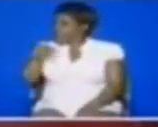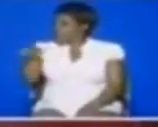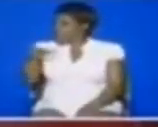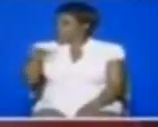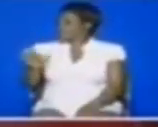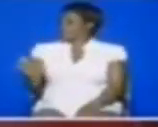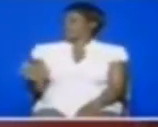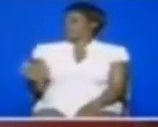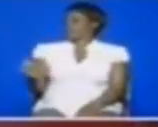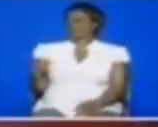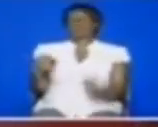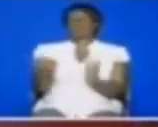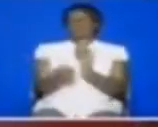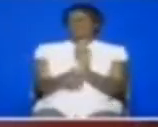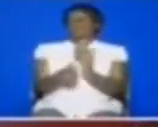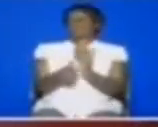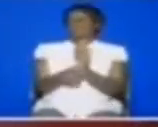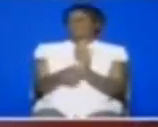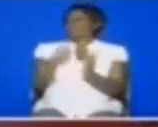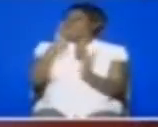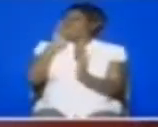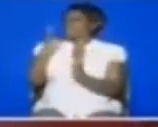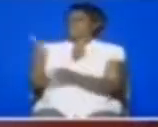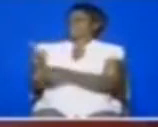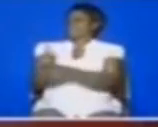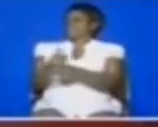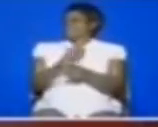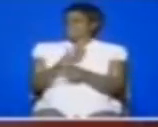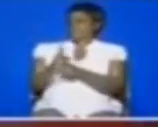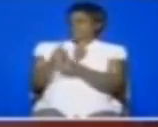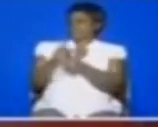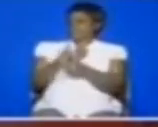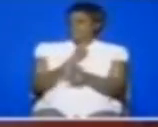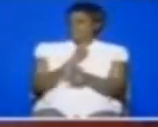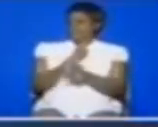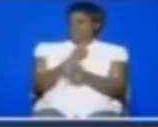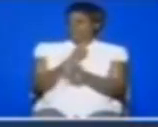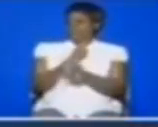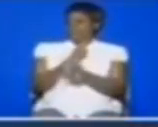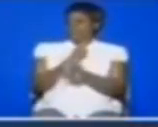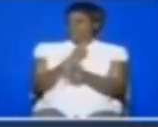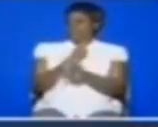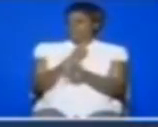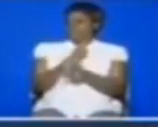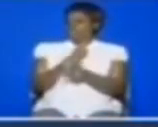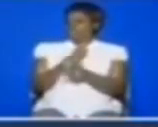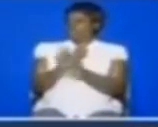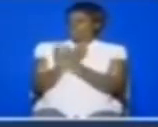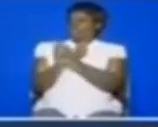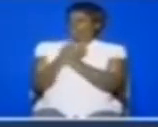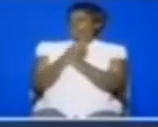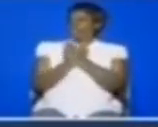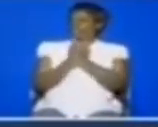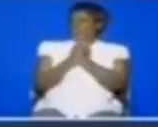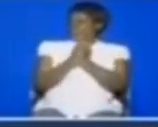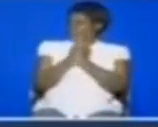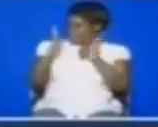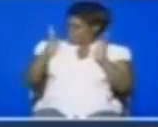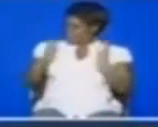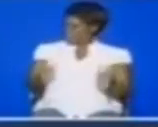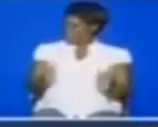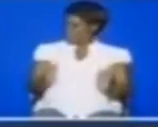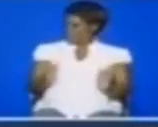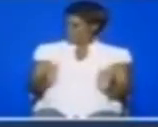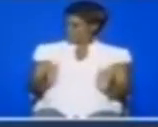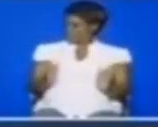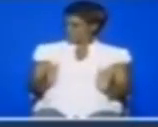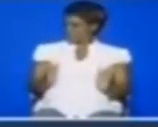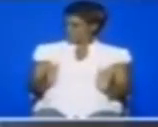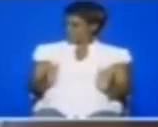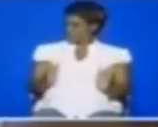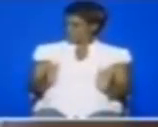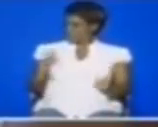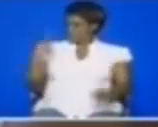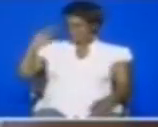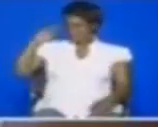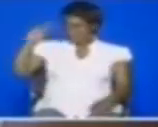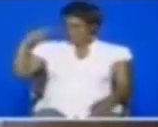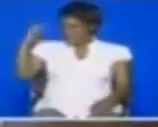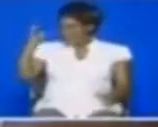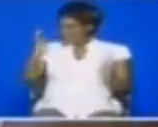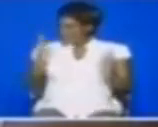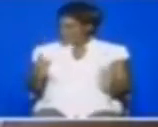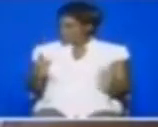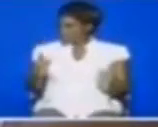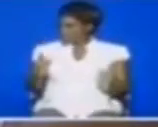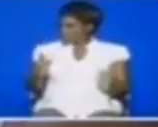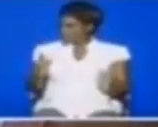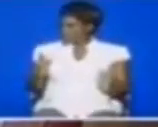Mm-hmm. All right, I think we have to be careful. You know, calling him Mtuatandawili, you know, this Kimundu, you know,